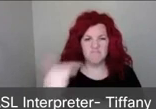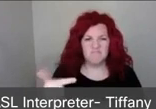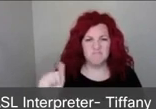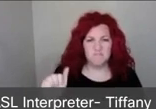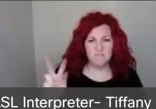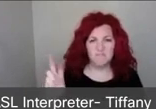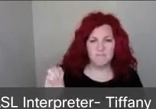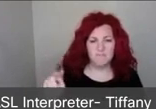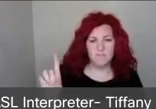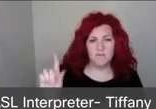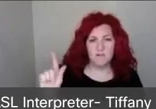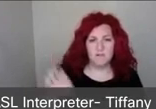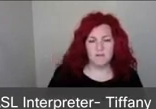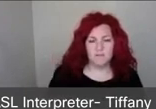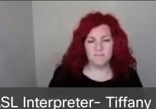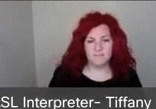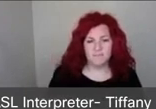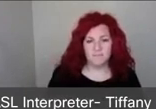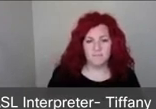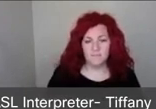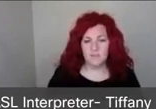Avondale. Marianne Quintero.